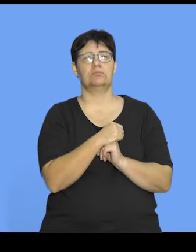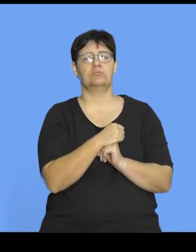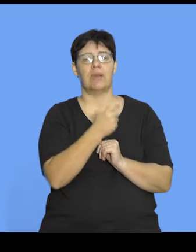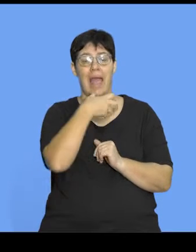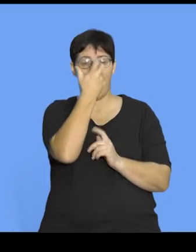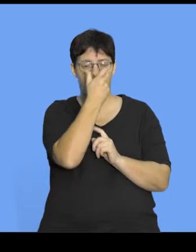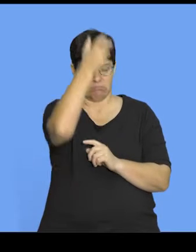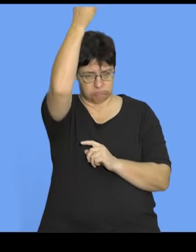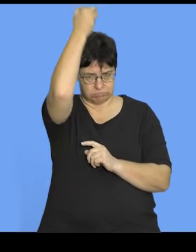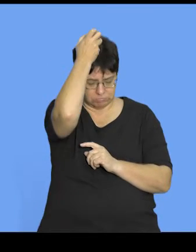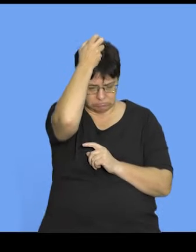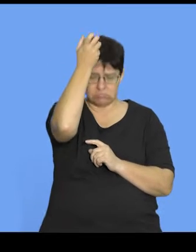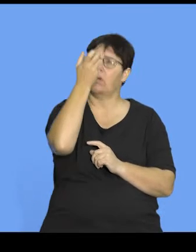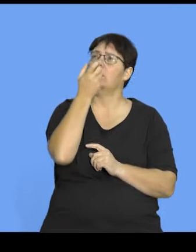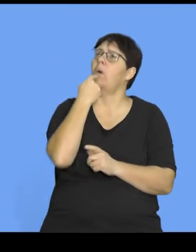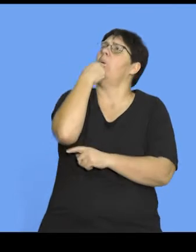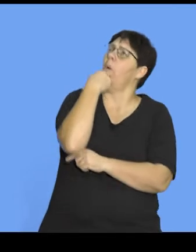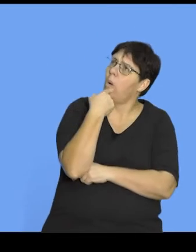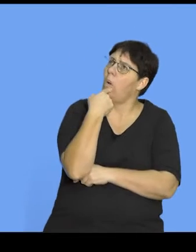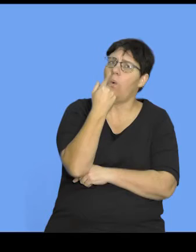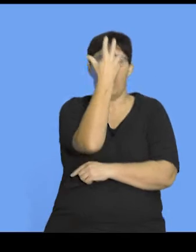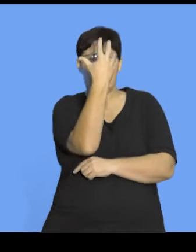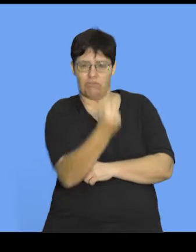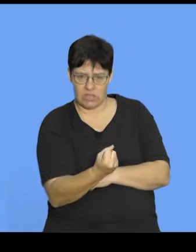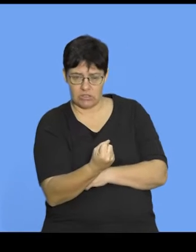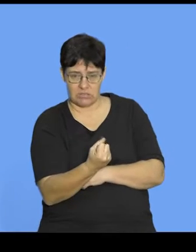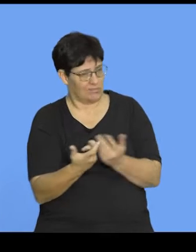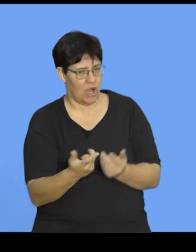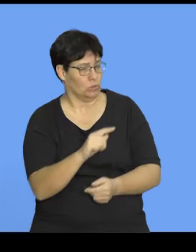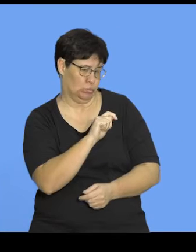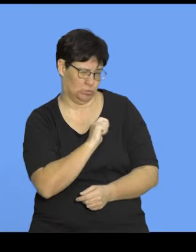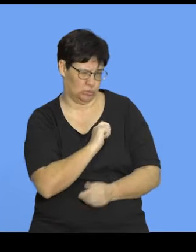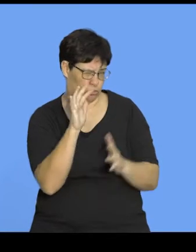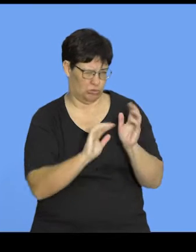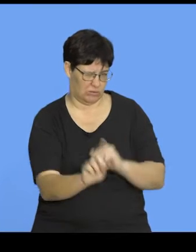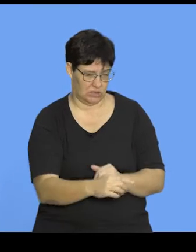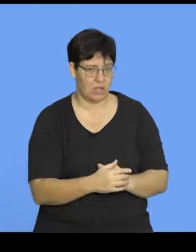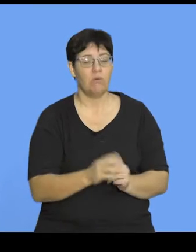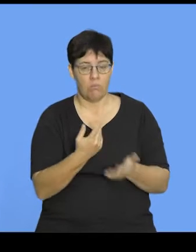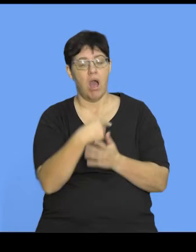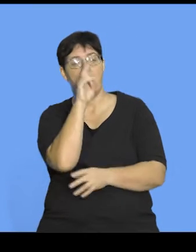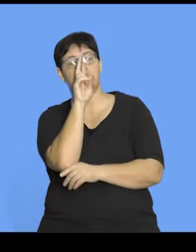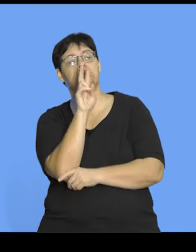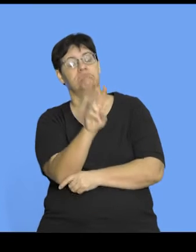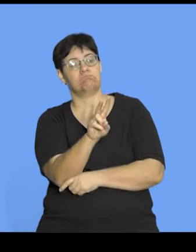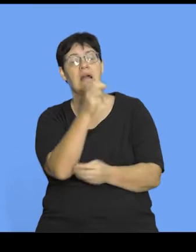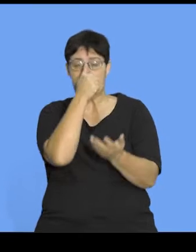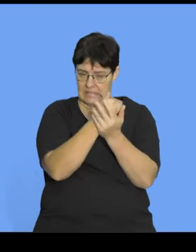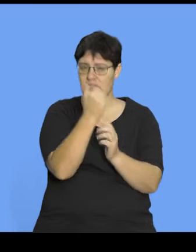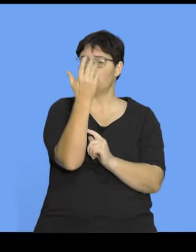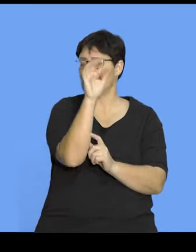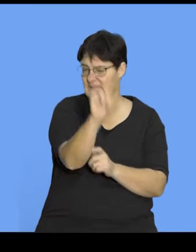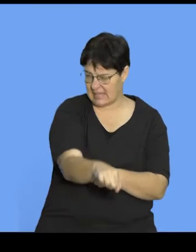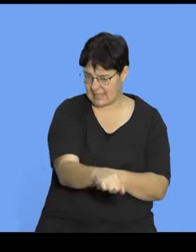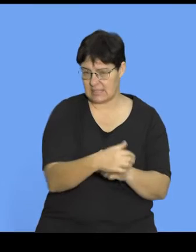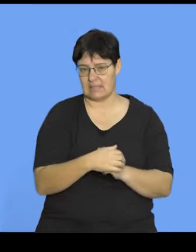ooh, gravitation. Not really the way it happened, okay? He was sitting under an